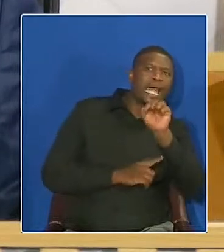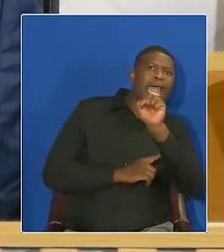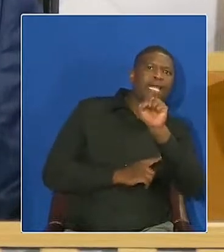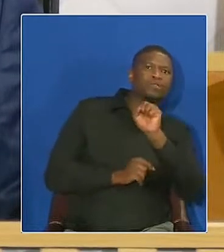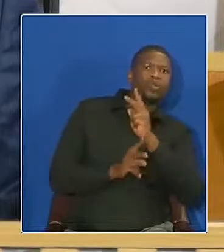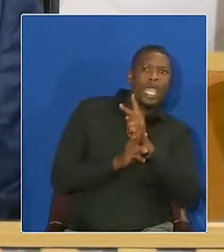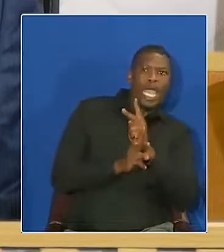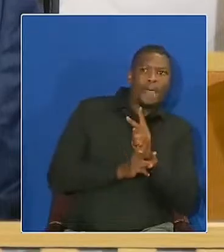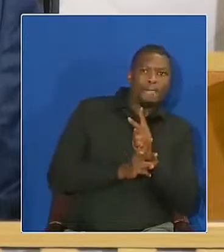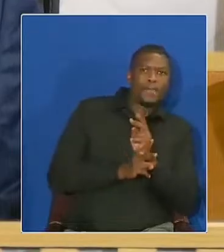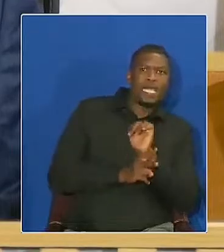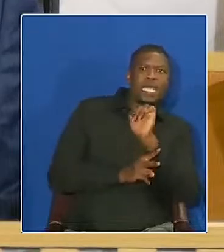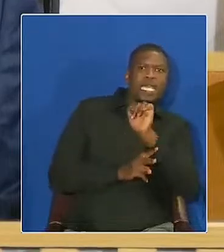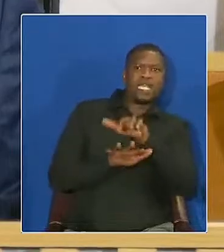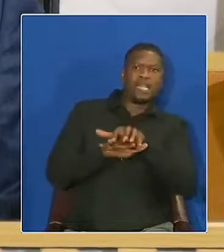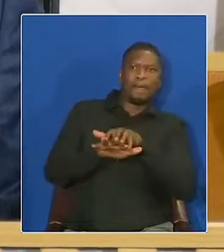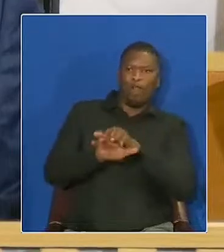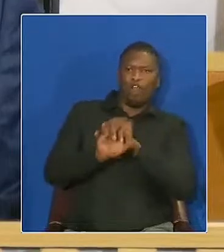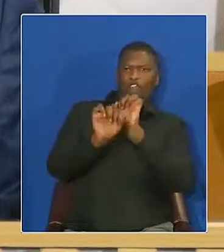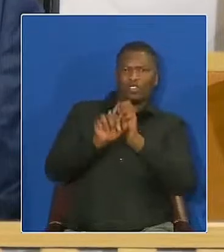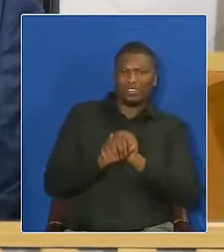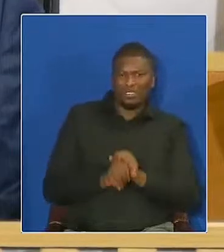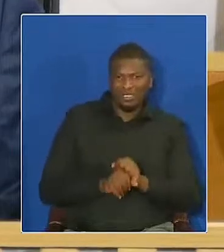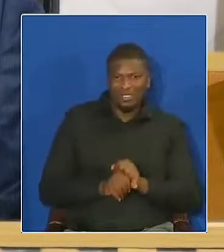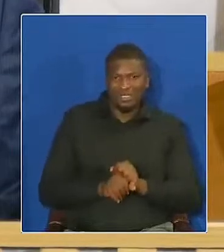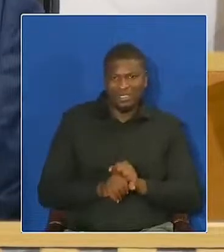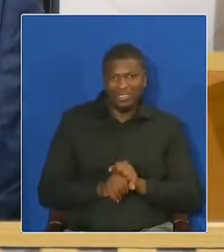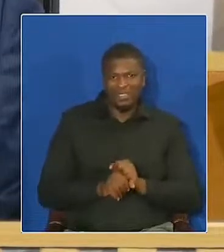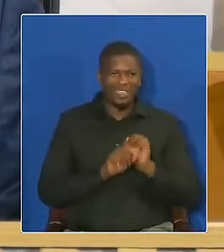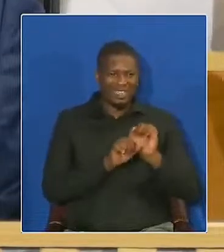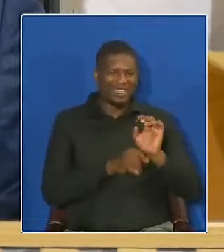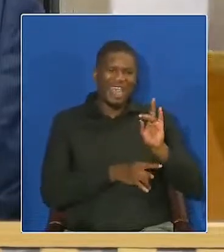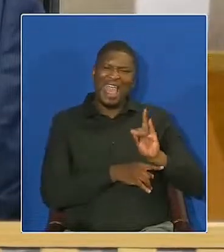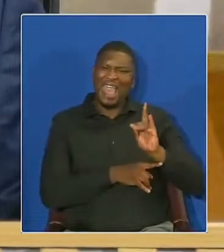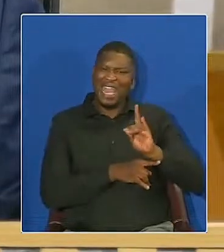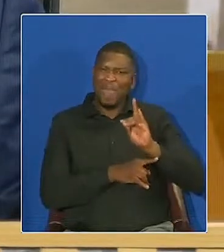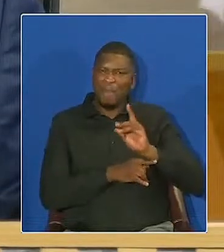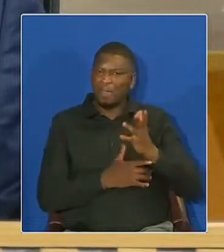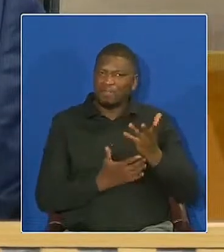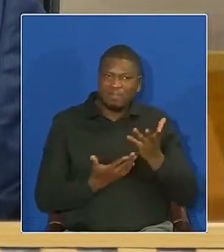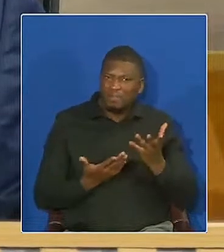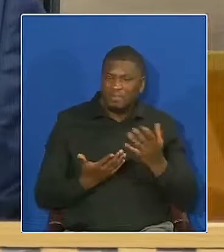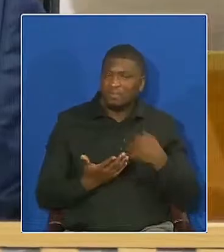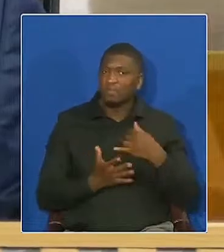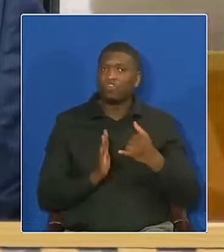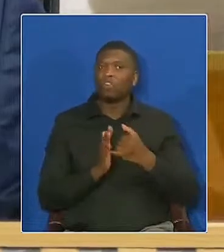plot without mention of what the animals were. So that's